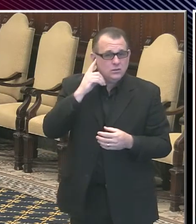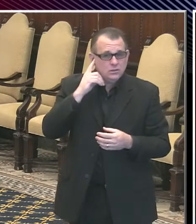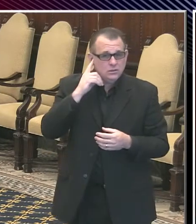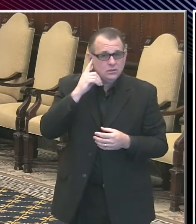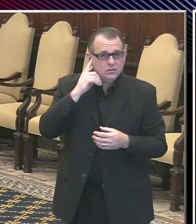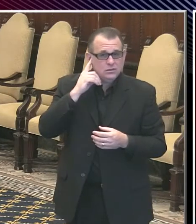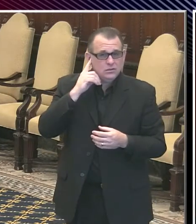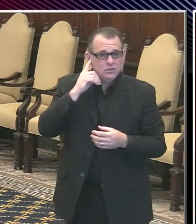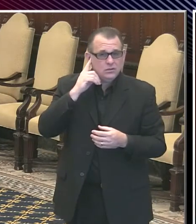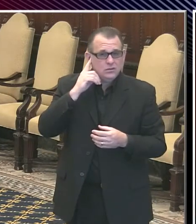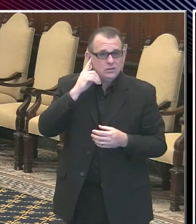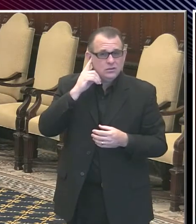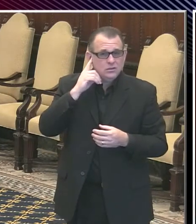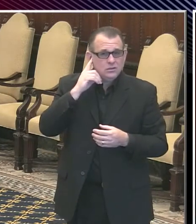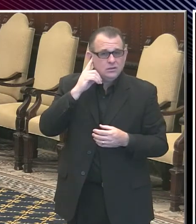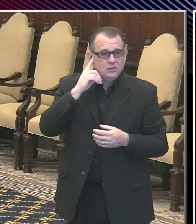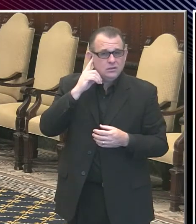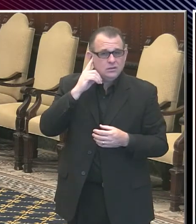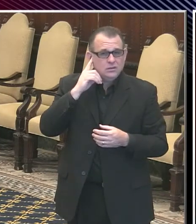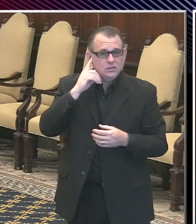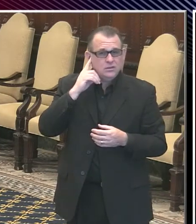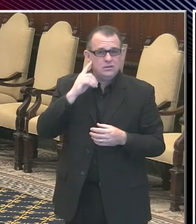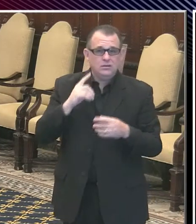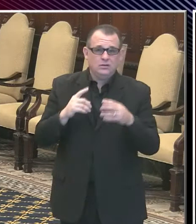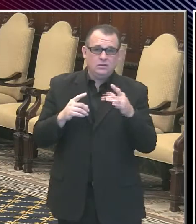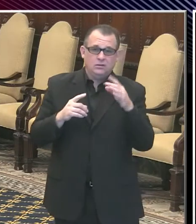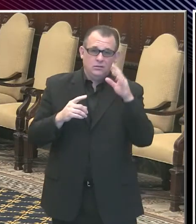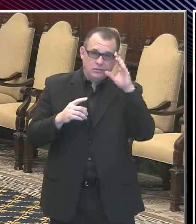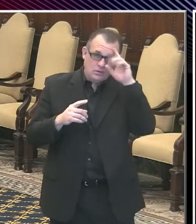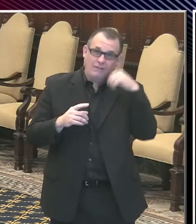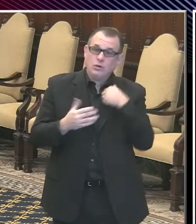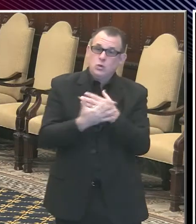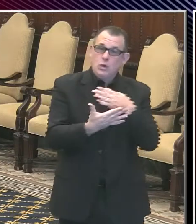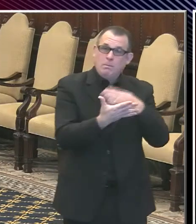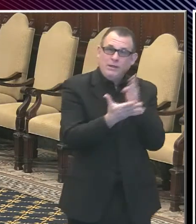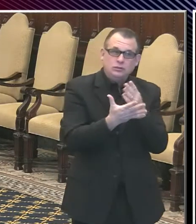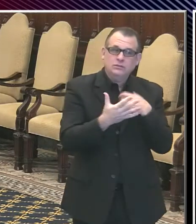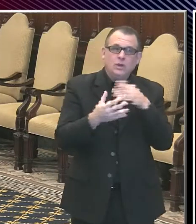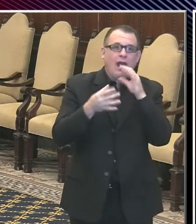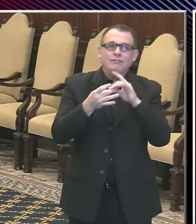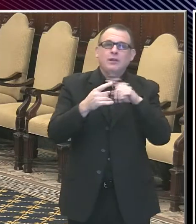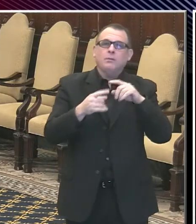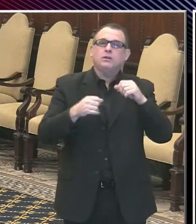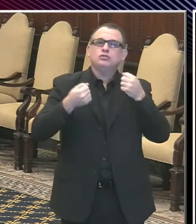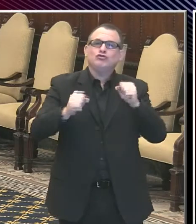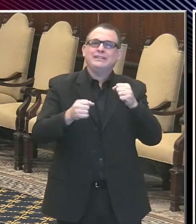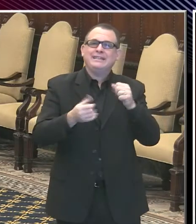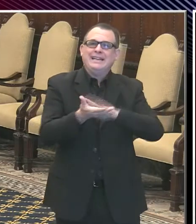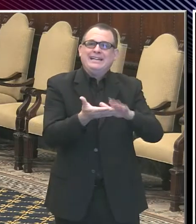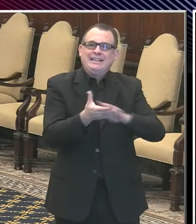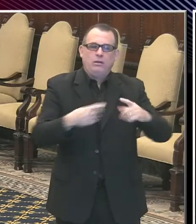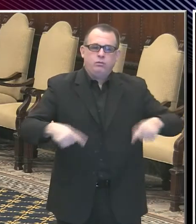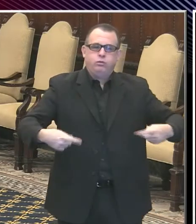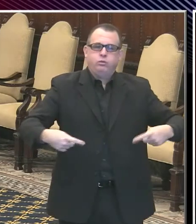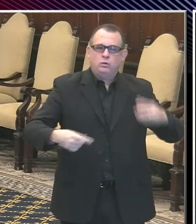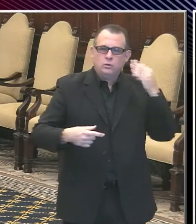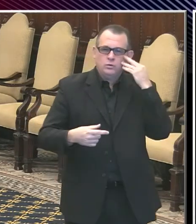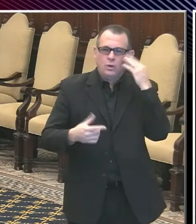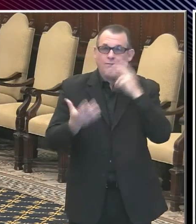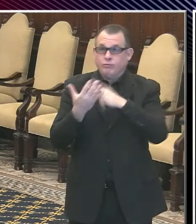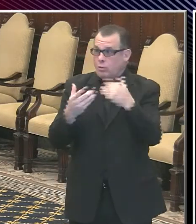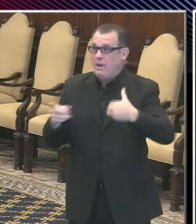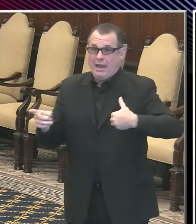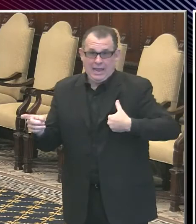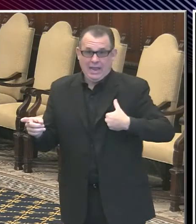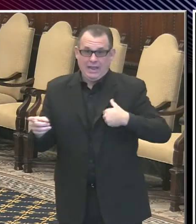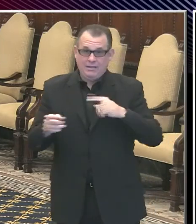street cleaning, sweeping citywide like we do. We're going to continue to maintain the pilot programs. But again, if